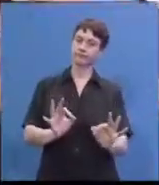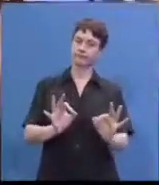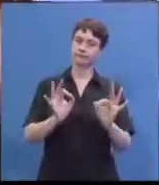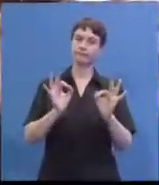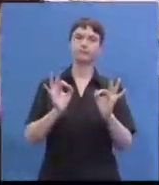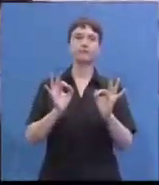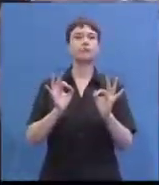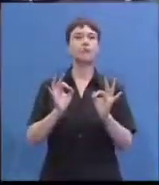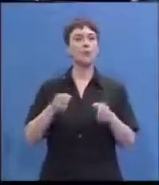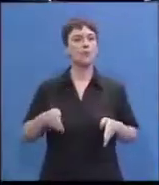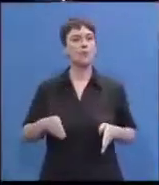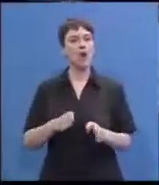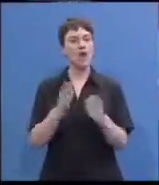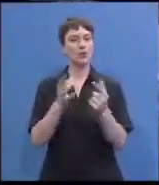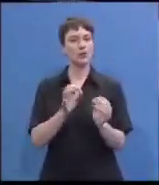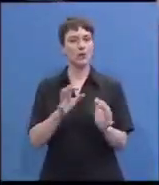memorial